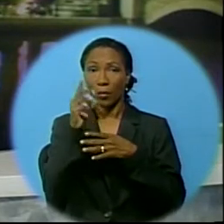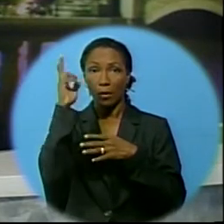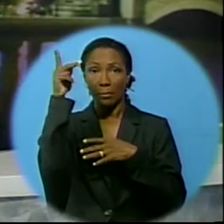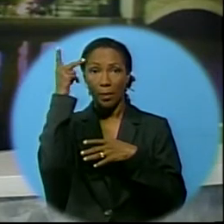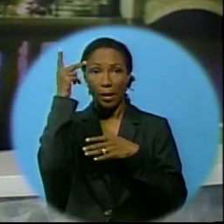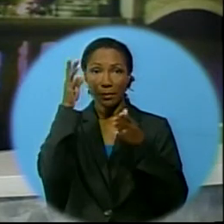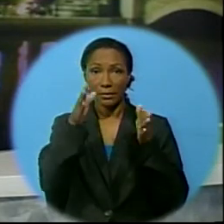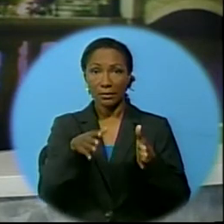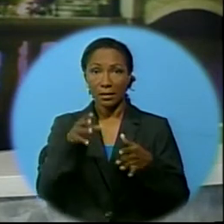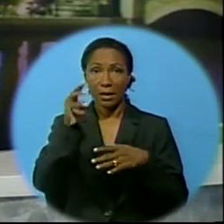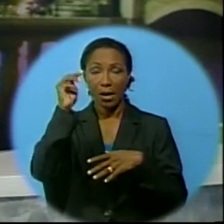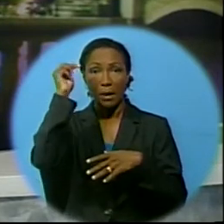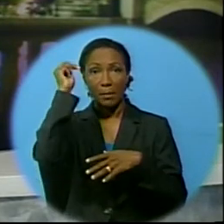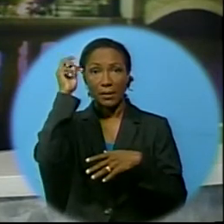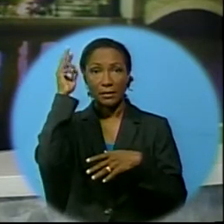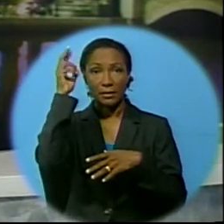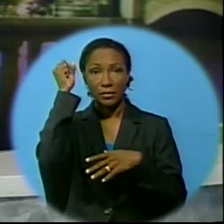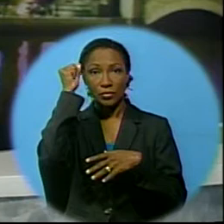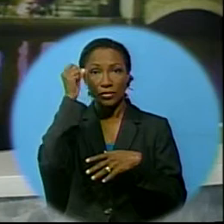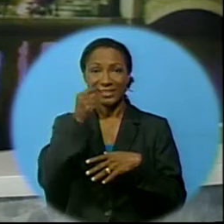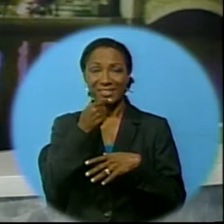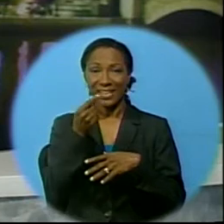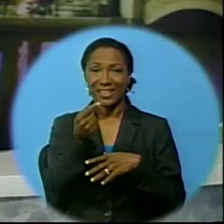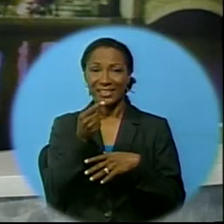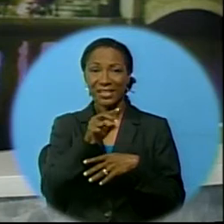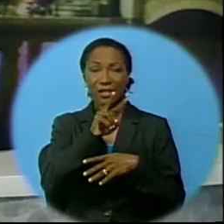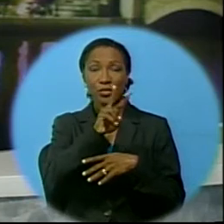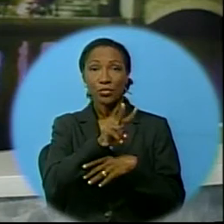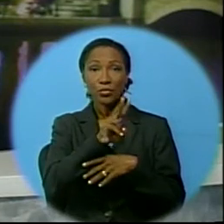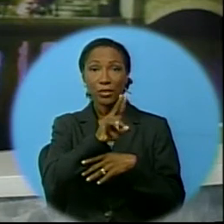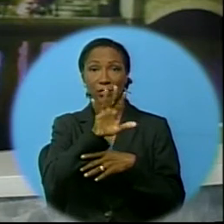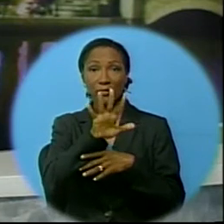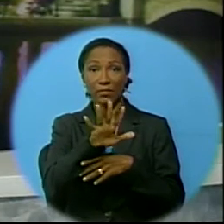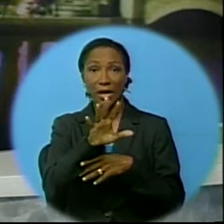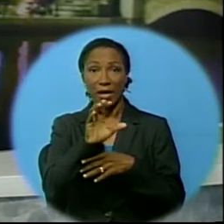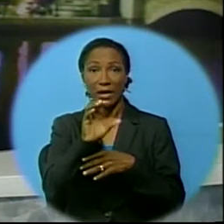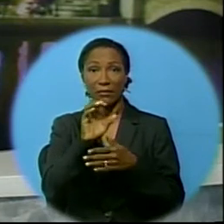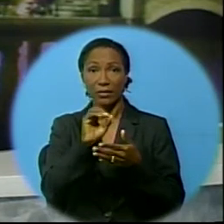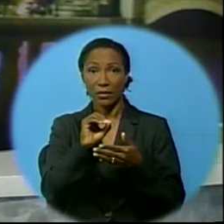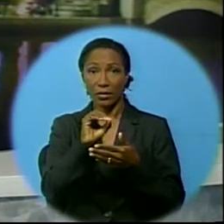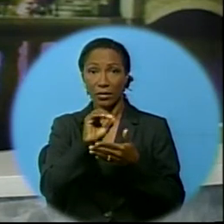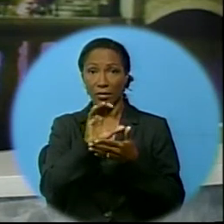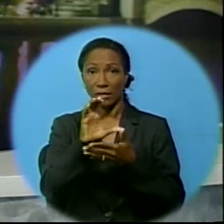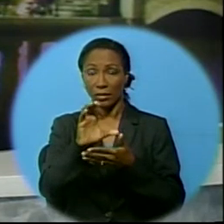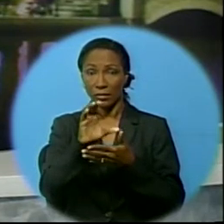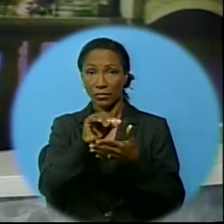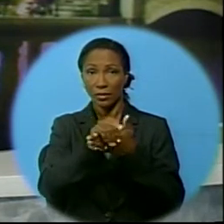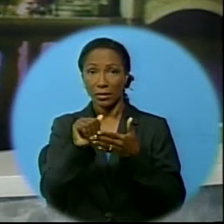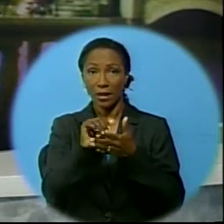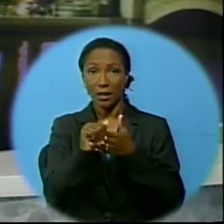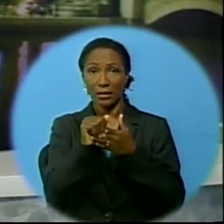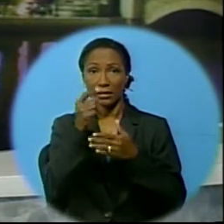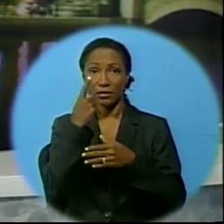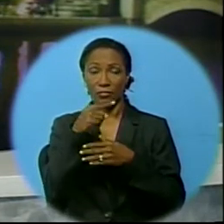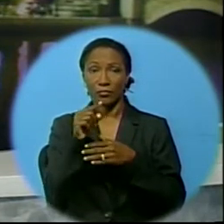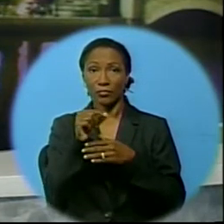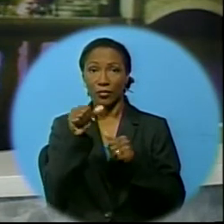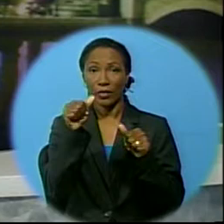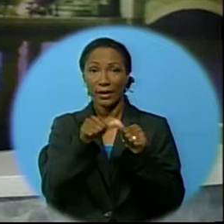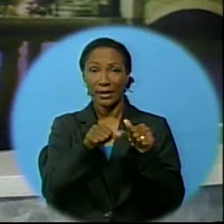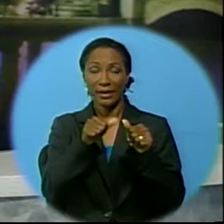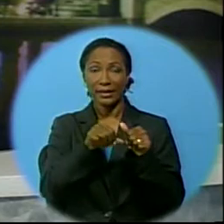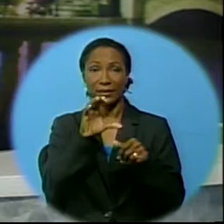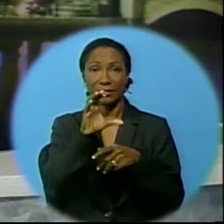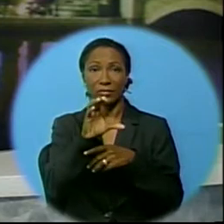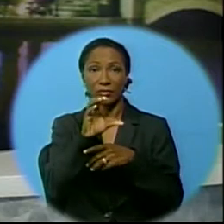describes the monthly grant of $2,500 as inadequate to cover the operating expenses of the constituency